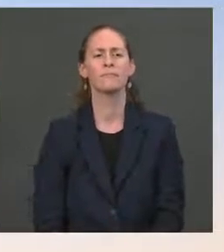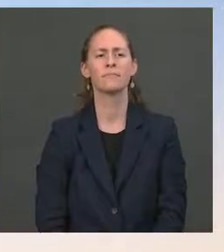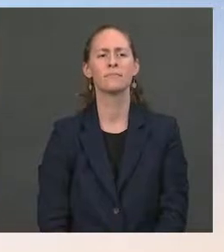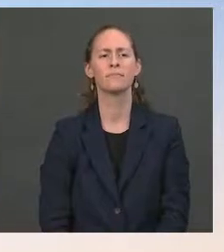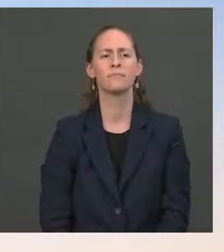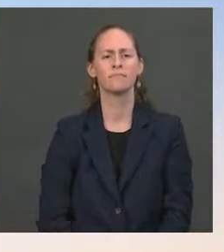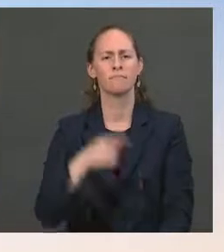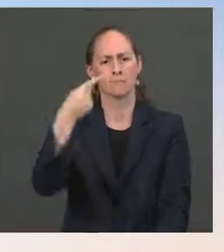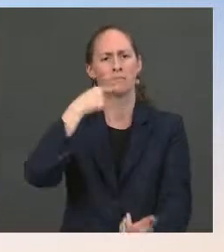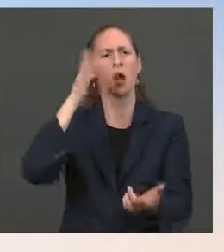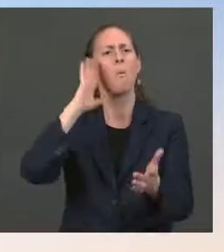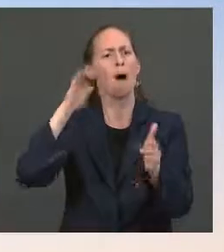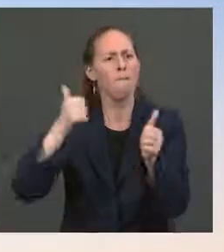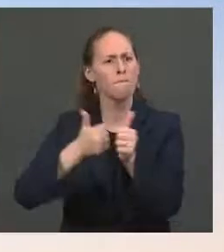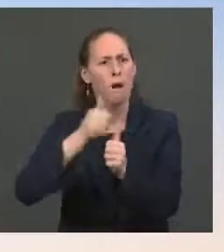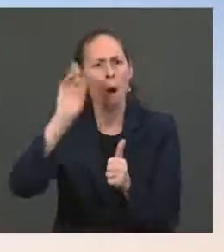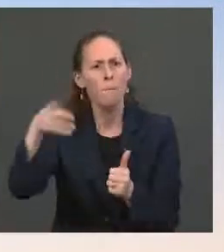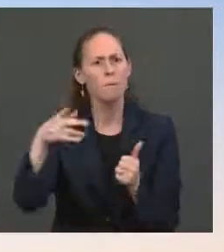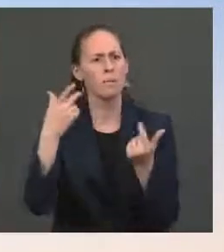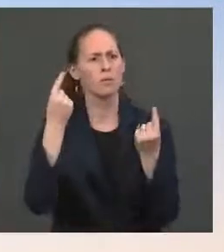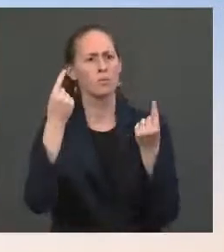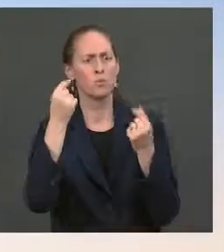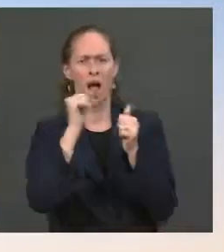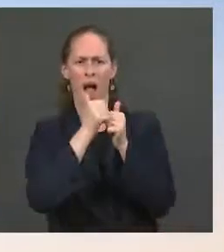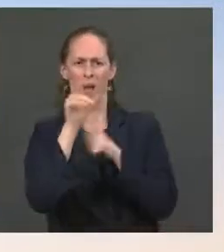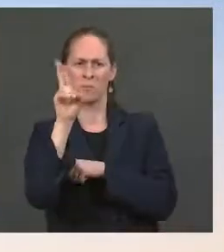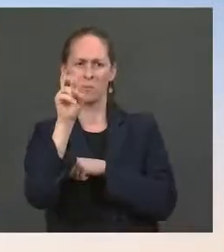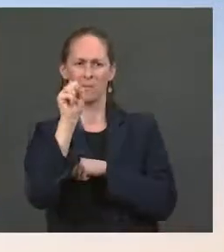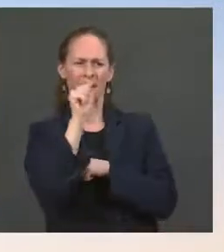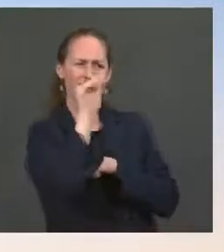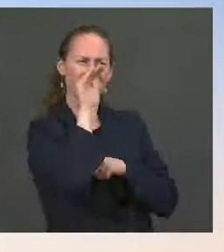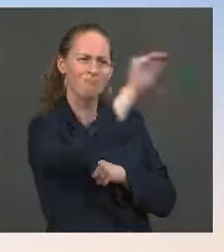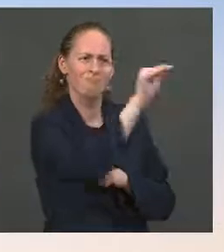conveyed. We asked them to accelerate beyond what